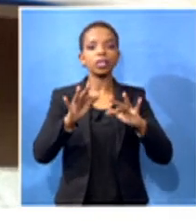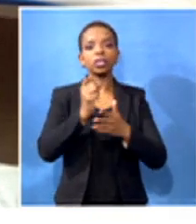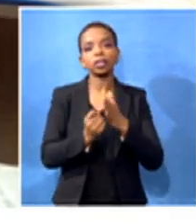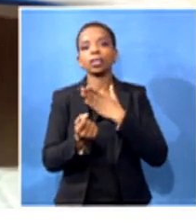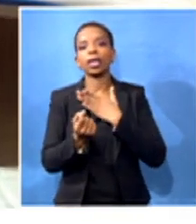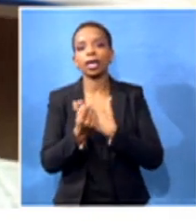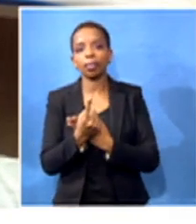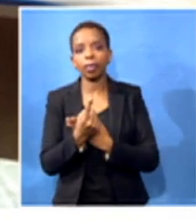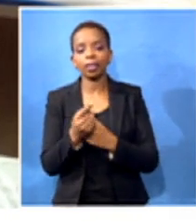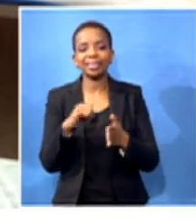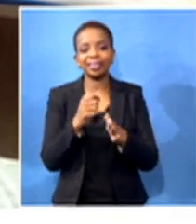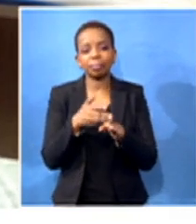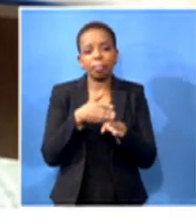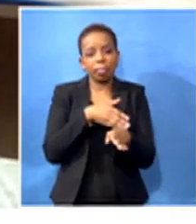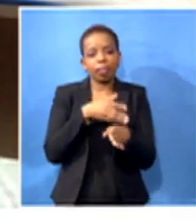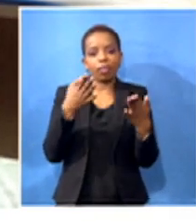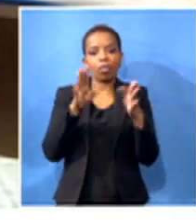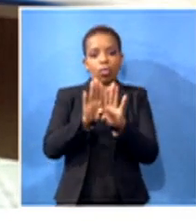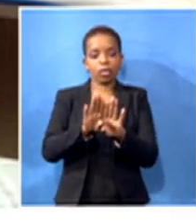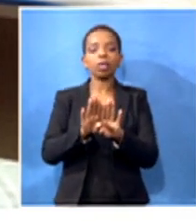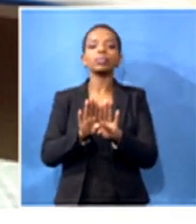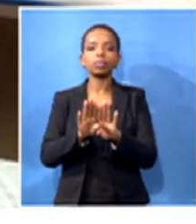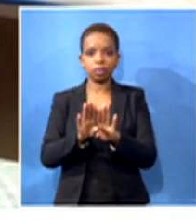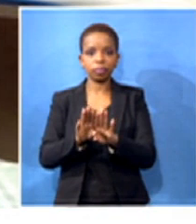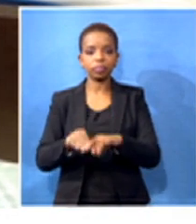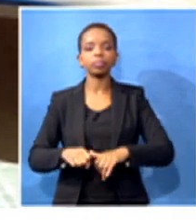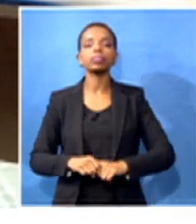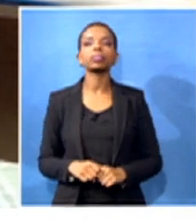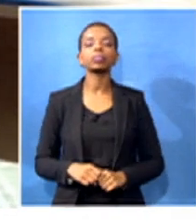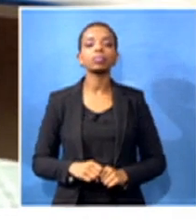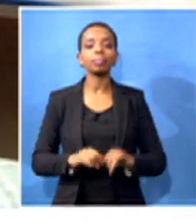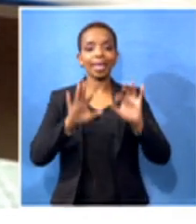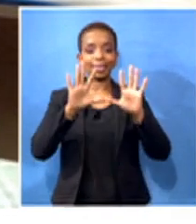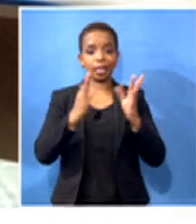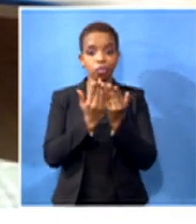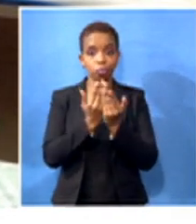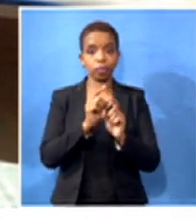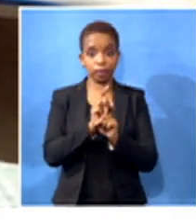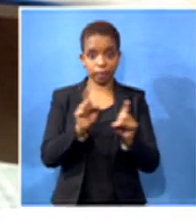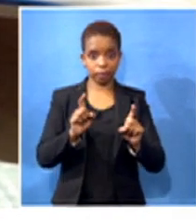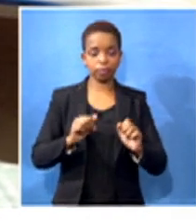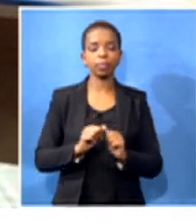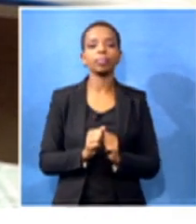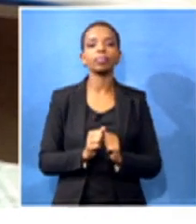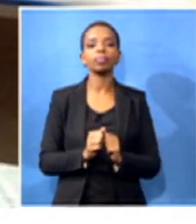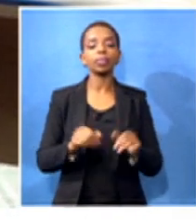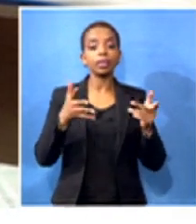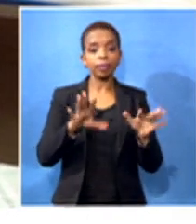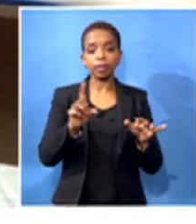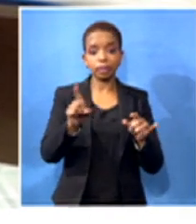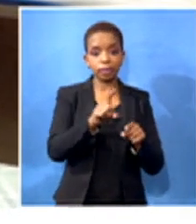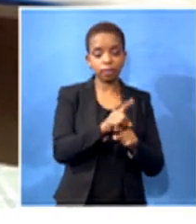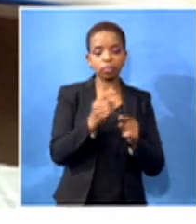just before the lockdown. Now, those schools, 10 of them, have benefited through the provision